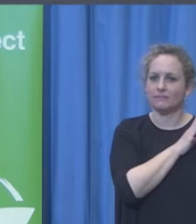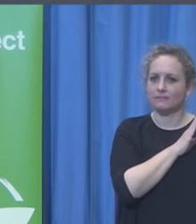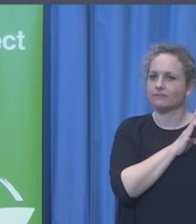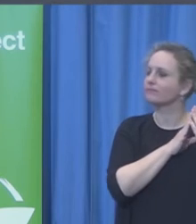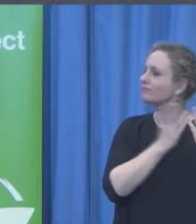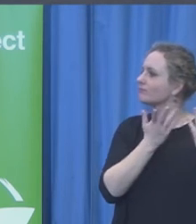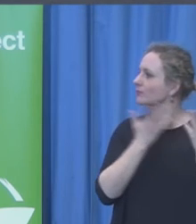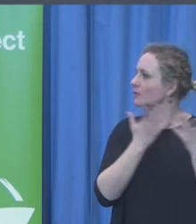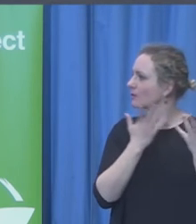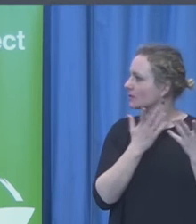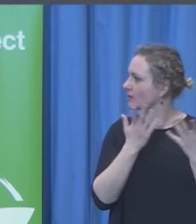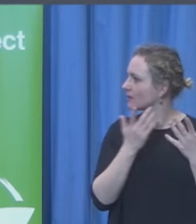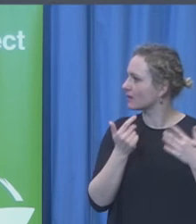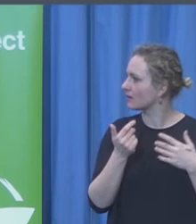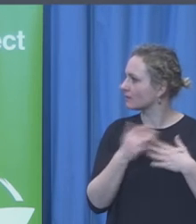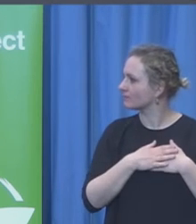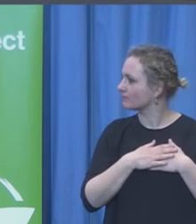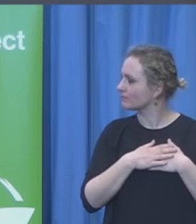Okay.